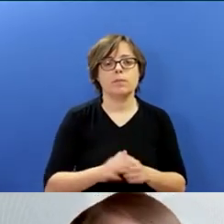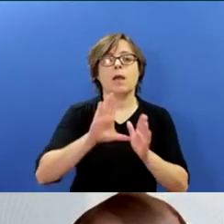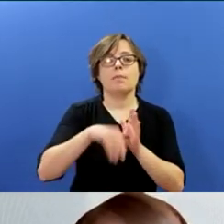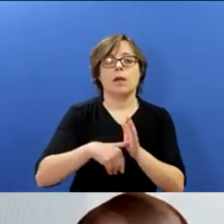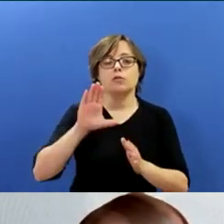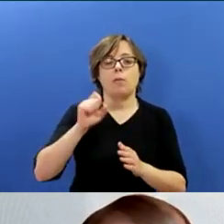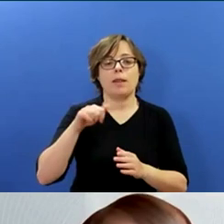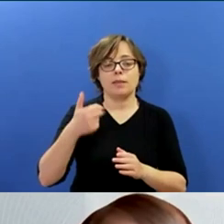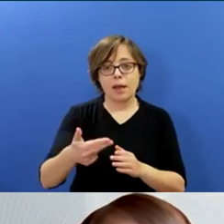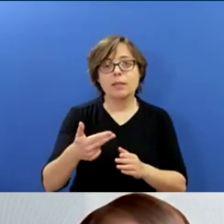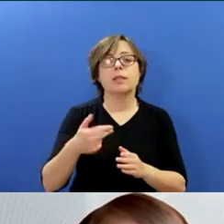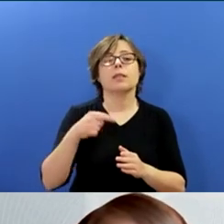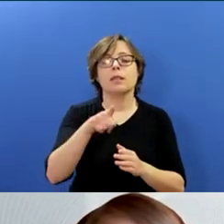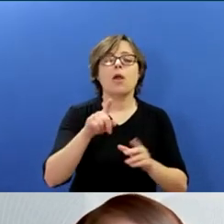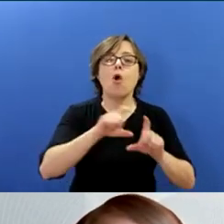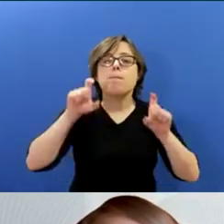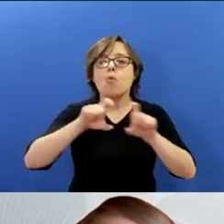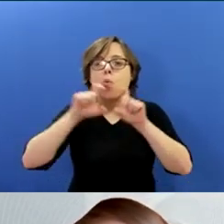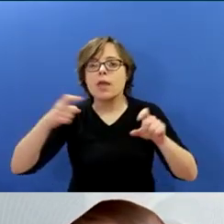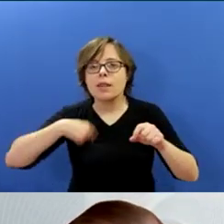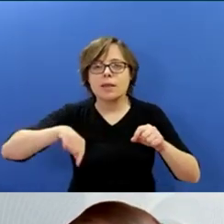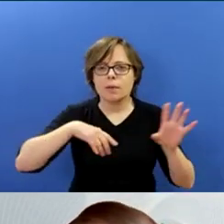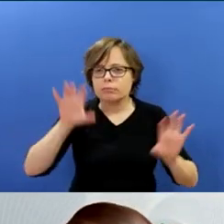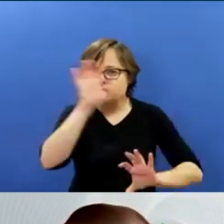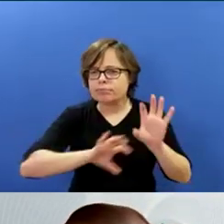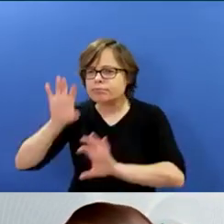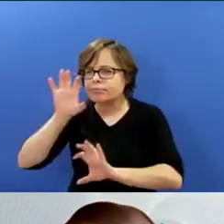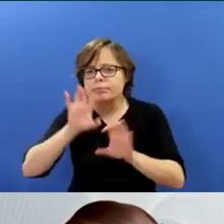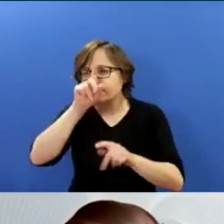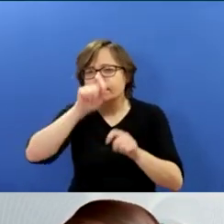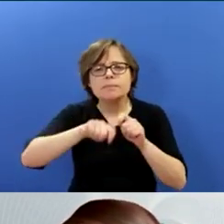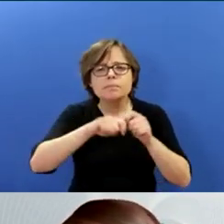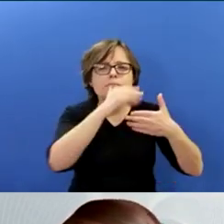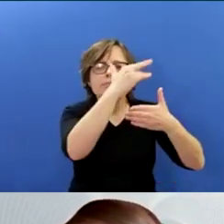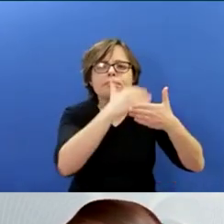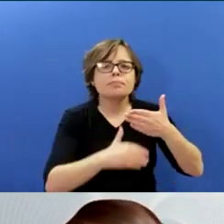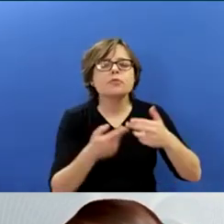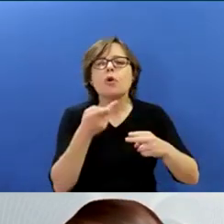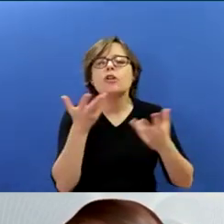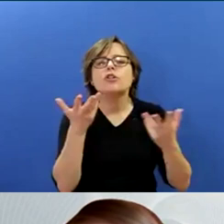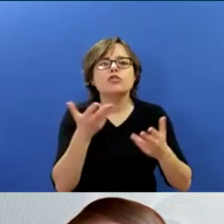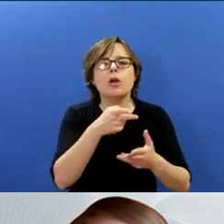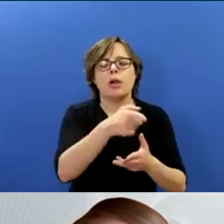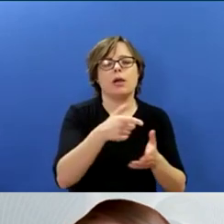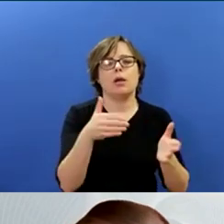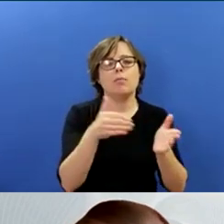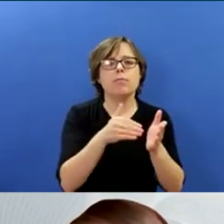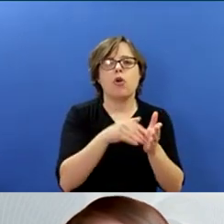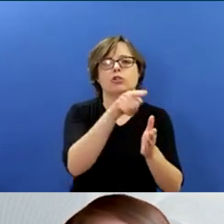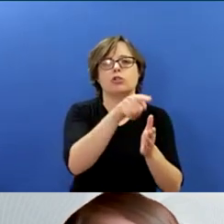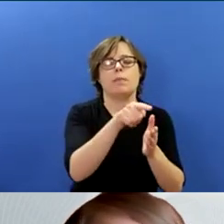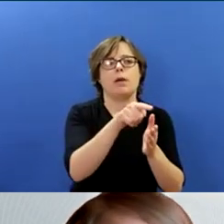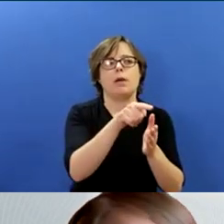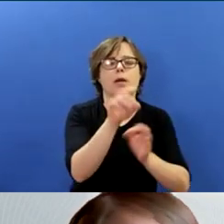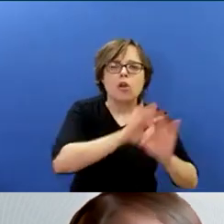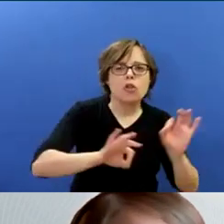renovation index on the basis of which we were able to determine where the highest renovation potential exists. You can see that